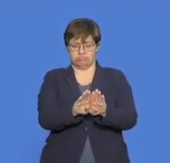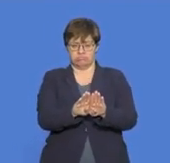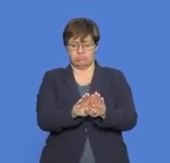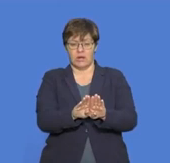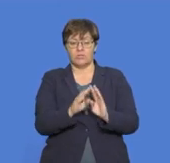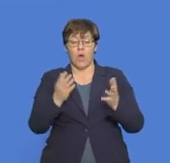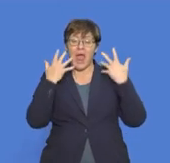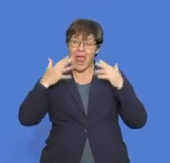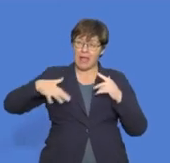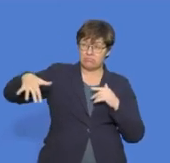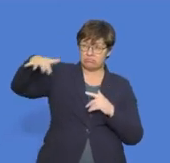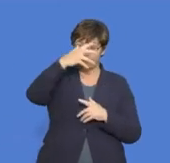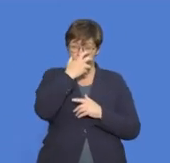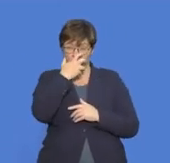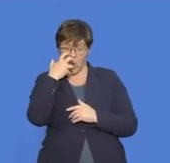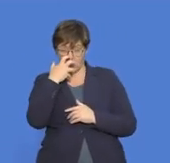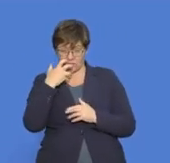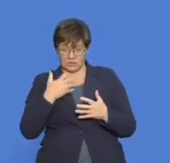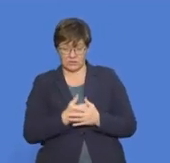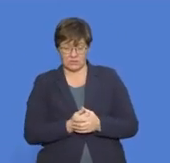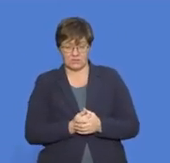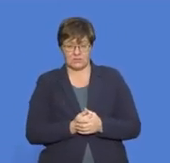if the air is hot,